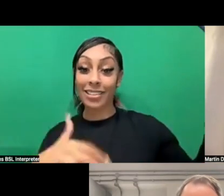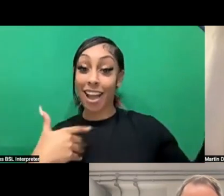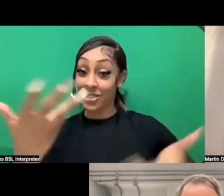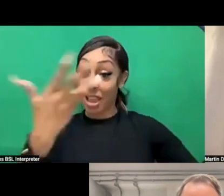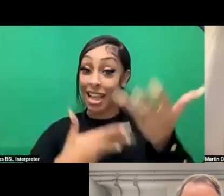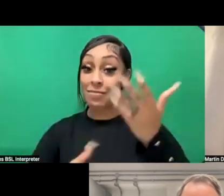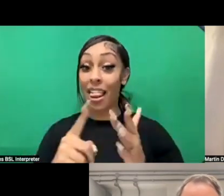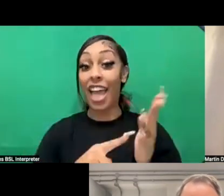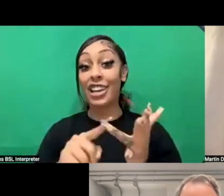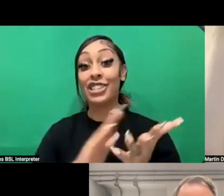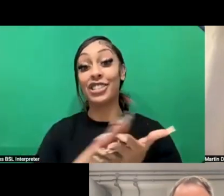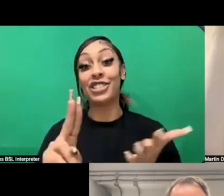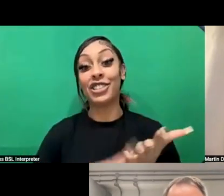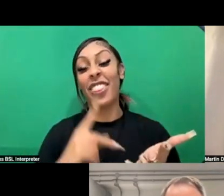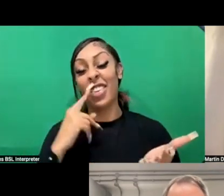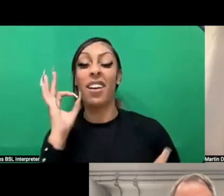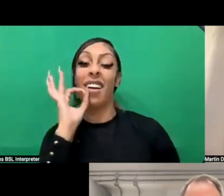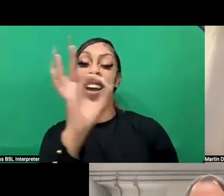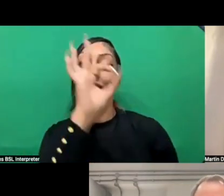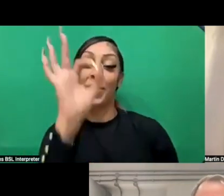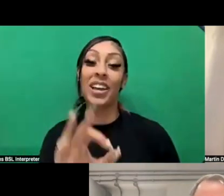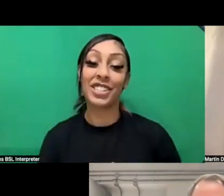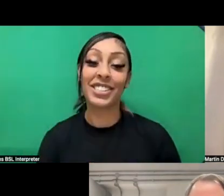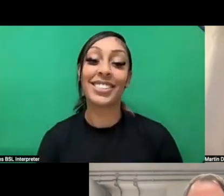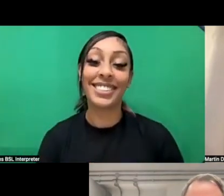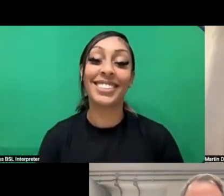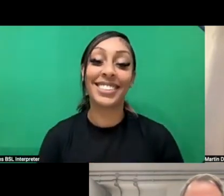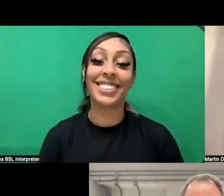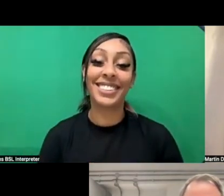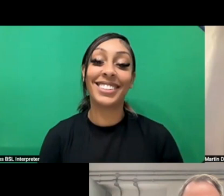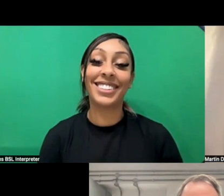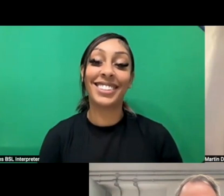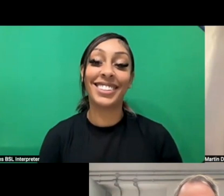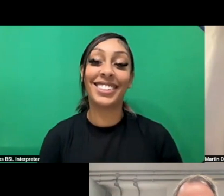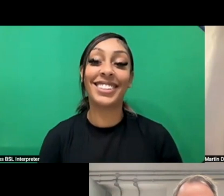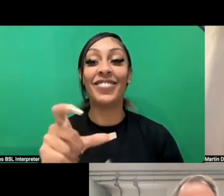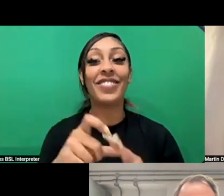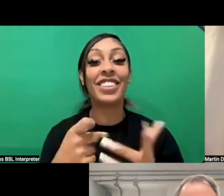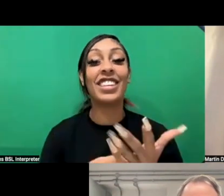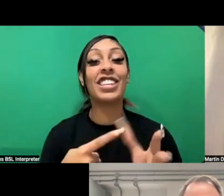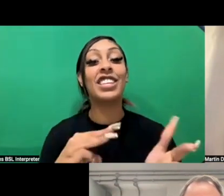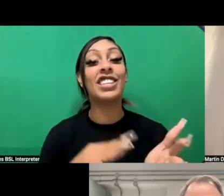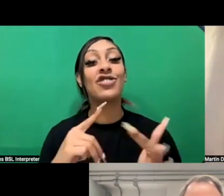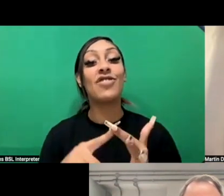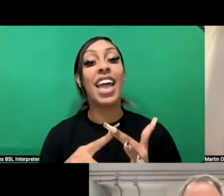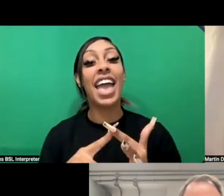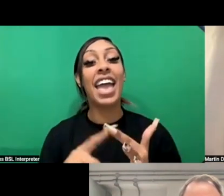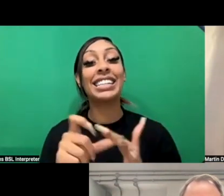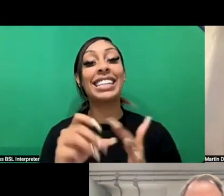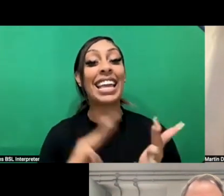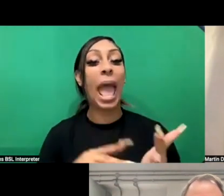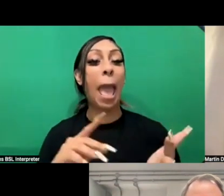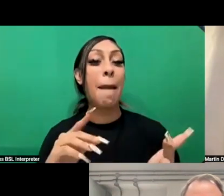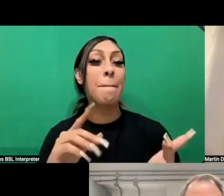you can talk more about your question. Yeah, through Drake Music, through DMLab, about 7 years